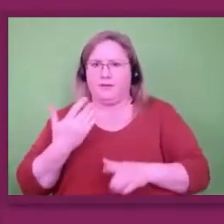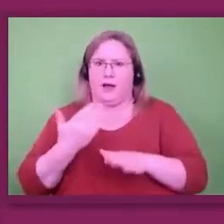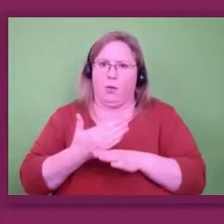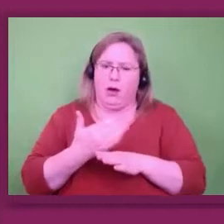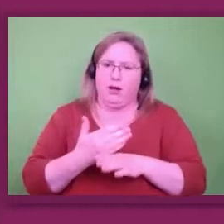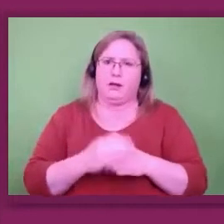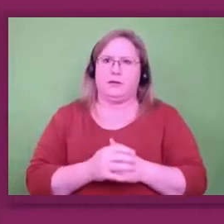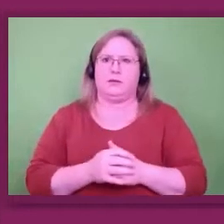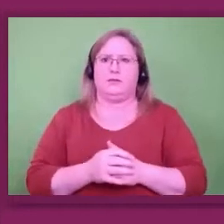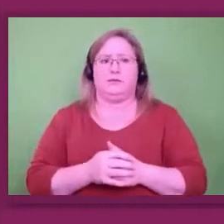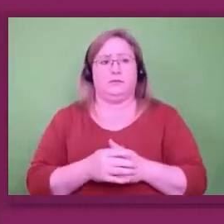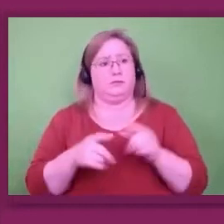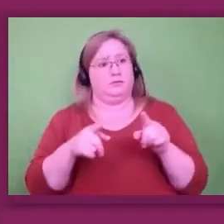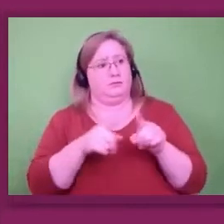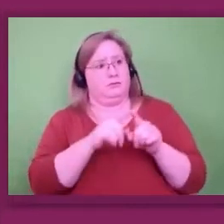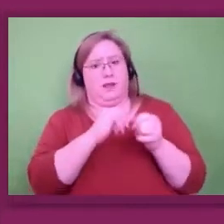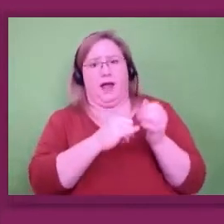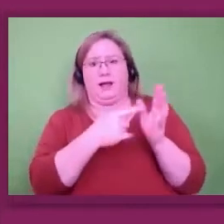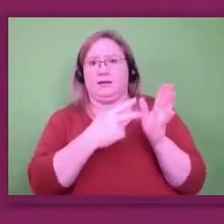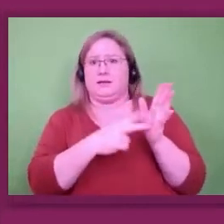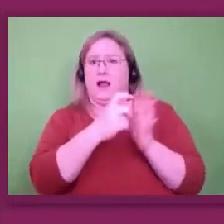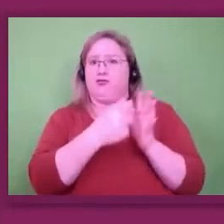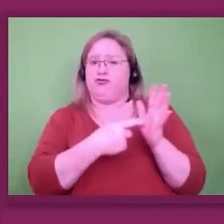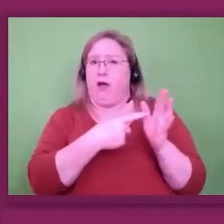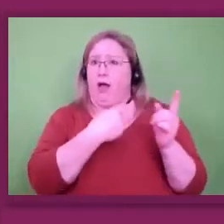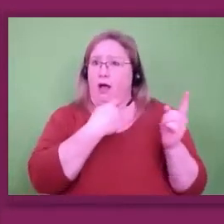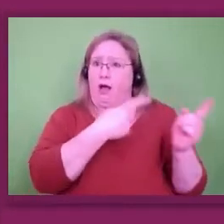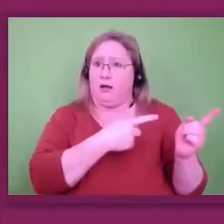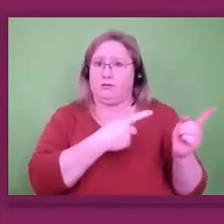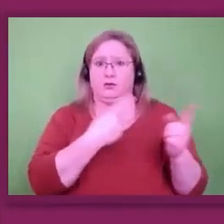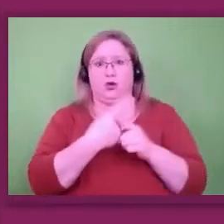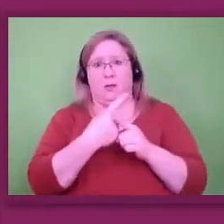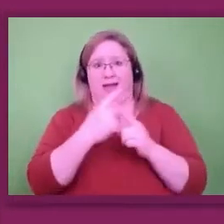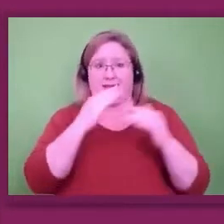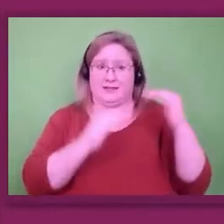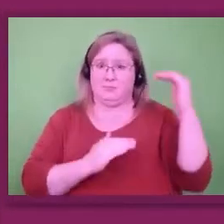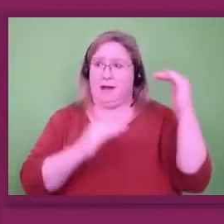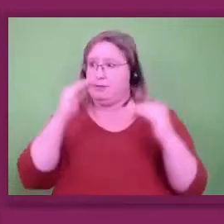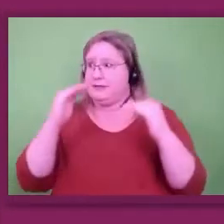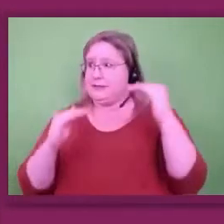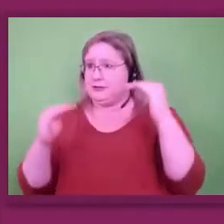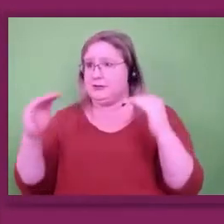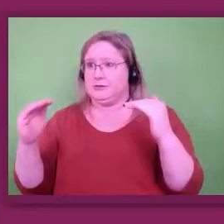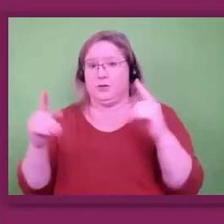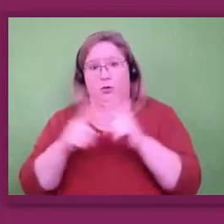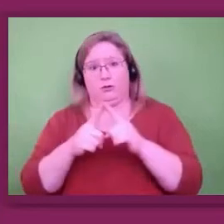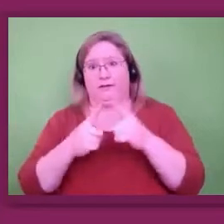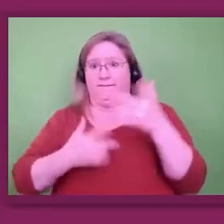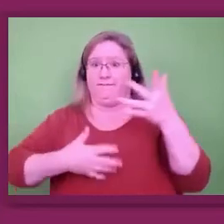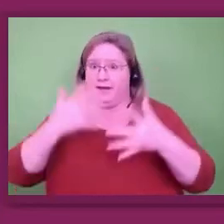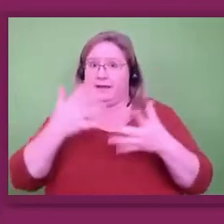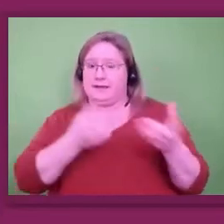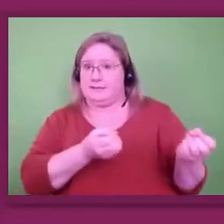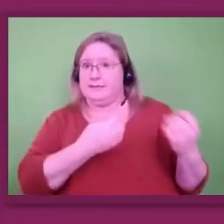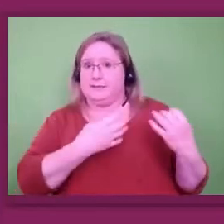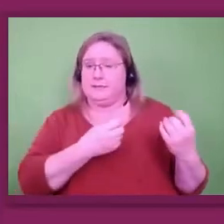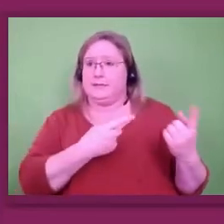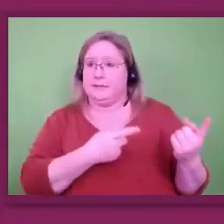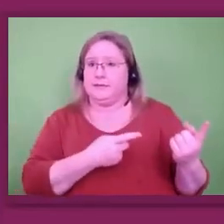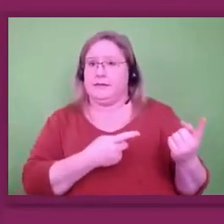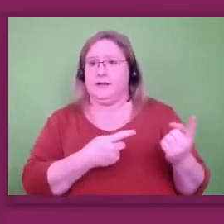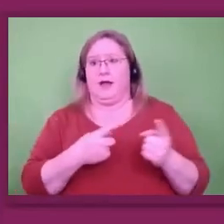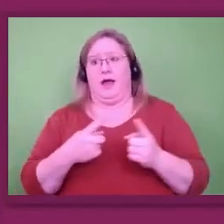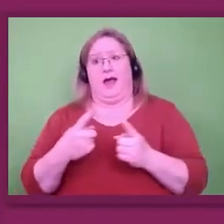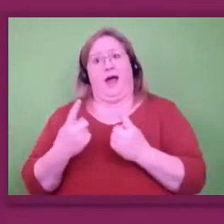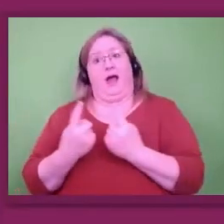Sandra mentioned about the disparities, and she touched on the figures as well. And the thing about racial